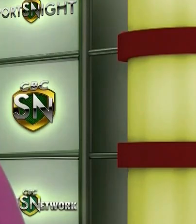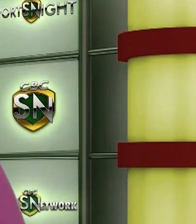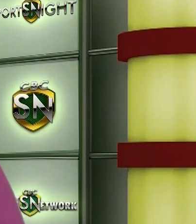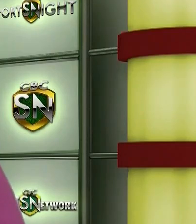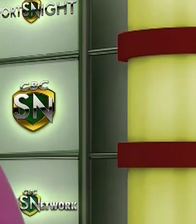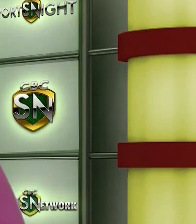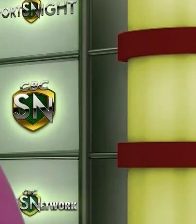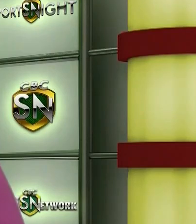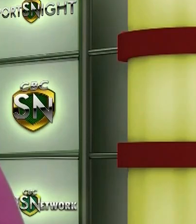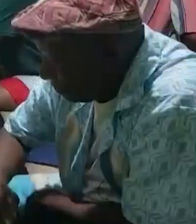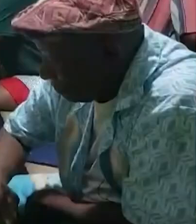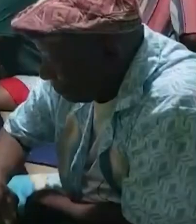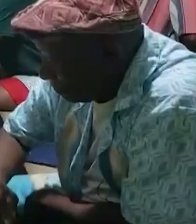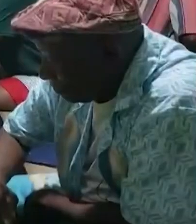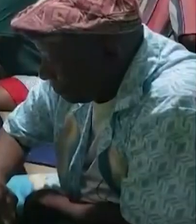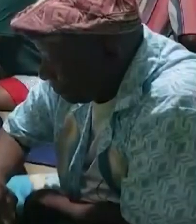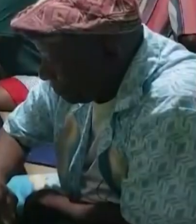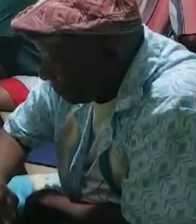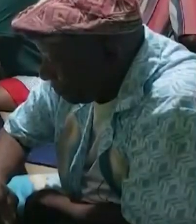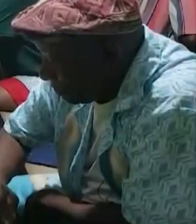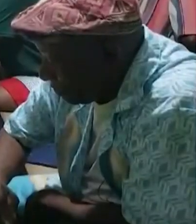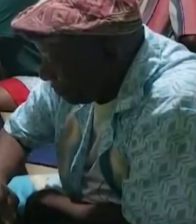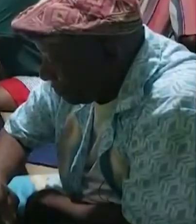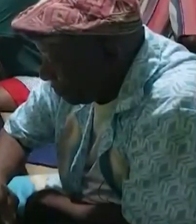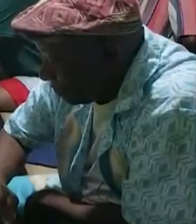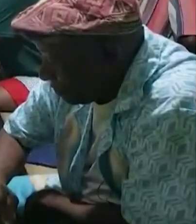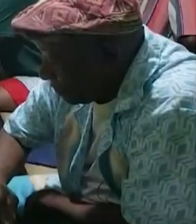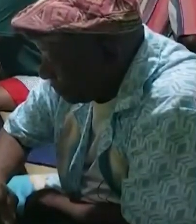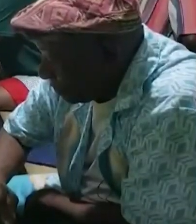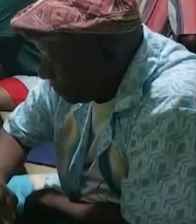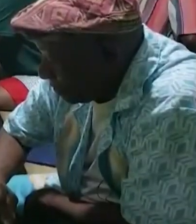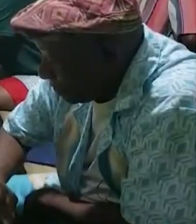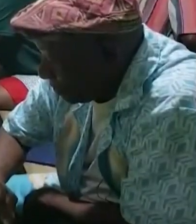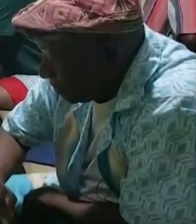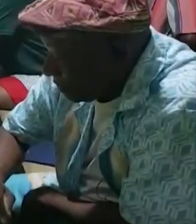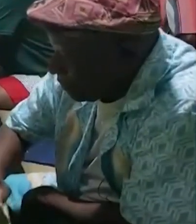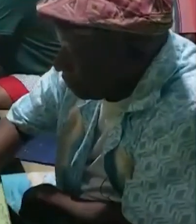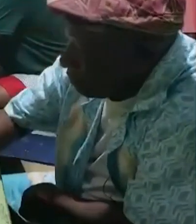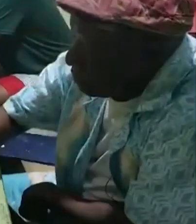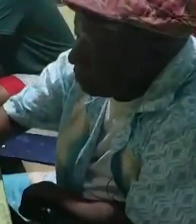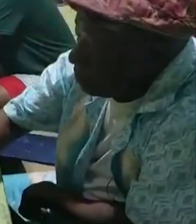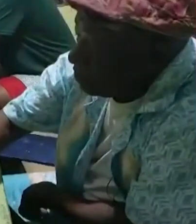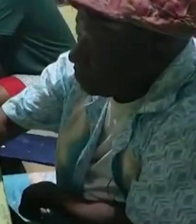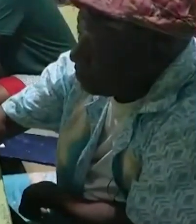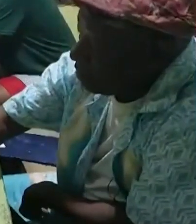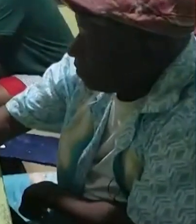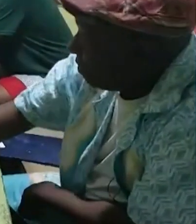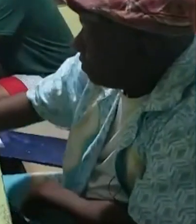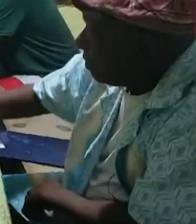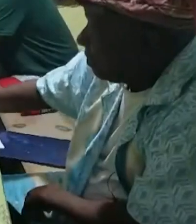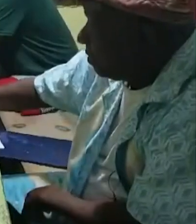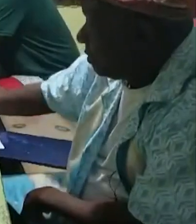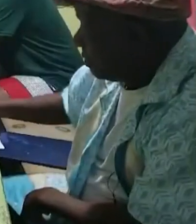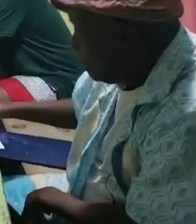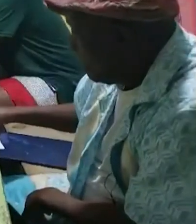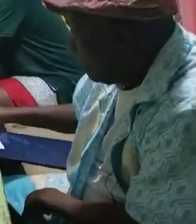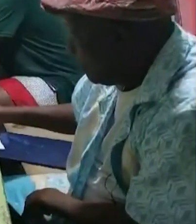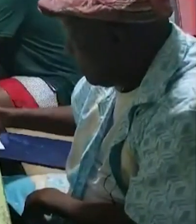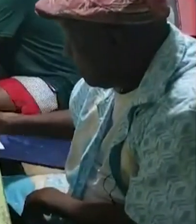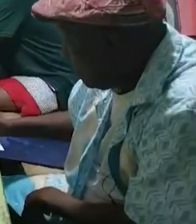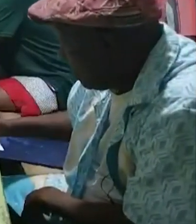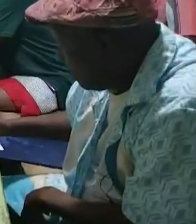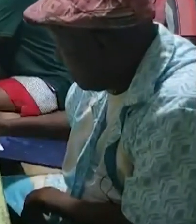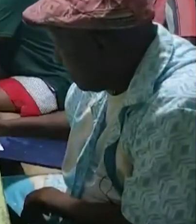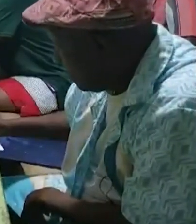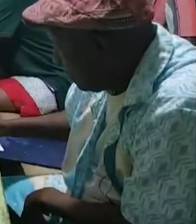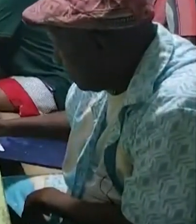Tournament. After rounds 3 and 4 at the Draft Center in Best Road, Christchurch, Suki tops the tables with 11 points. He